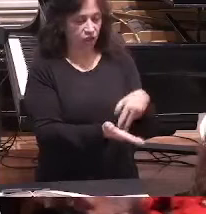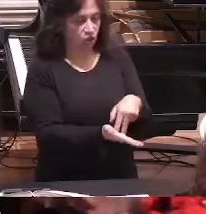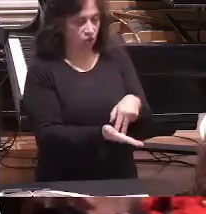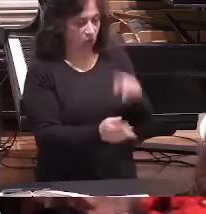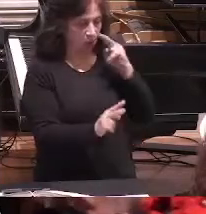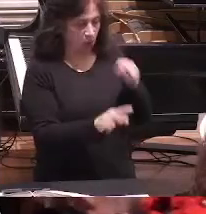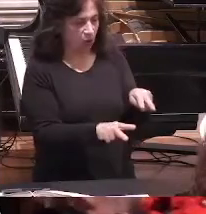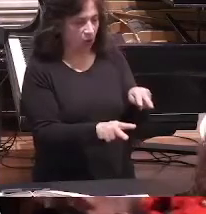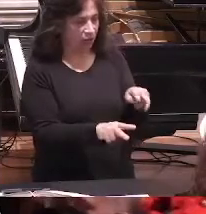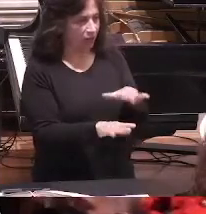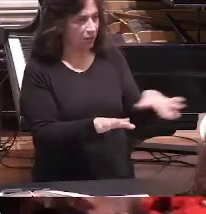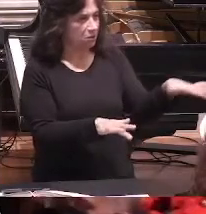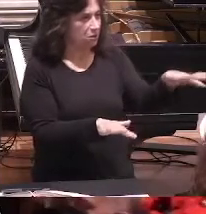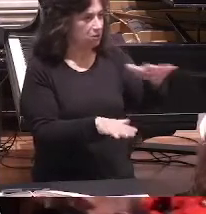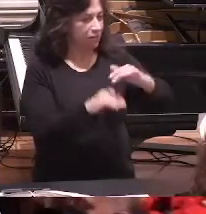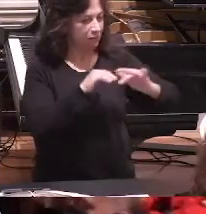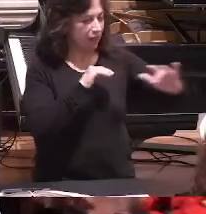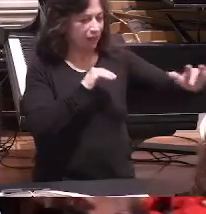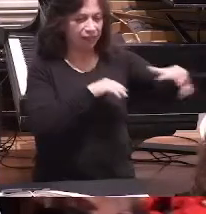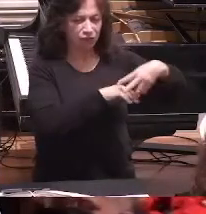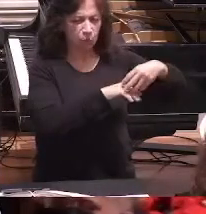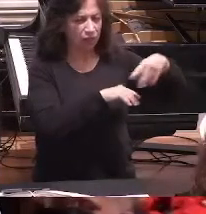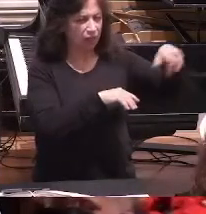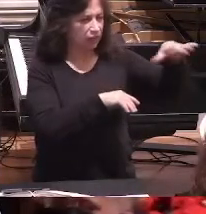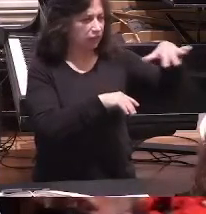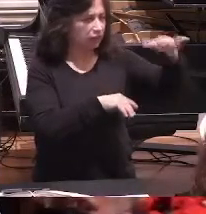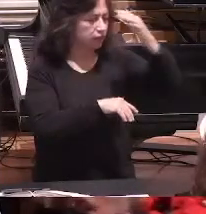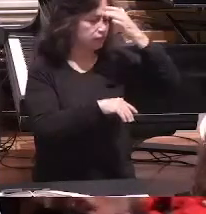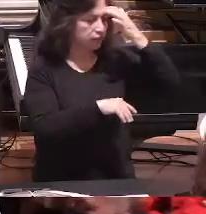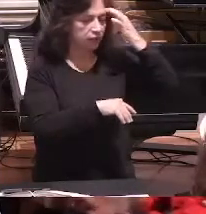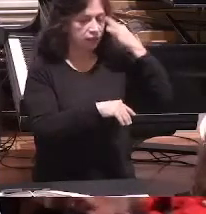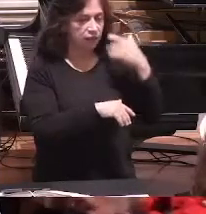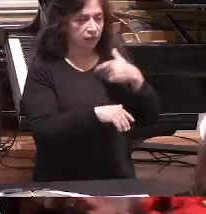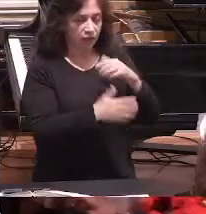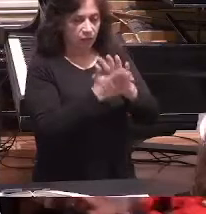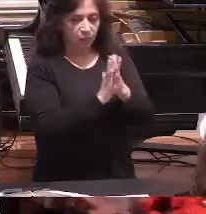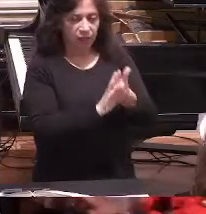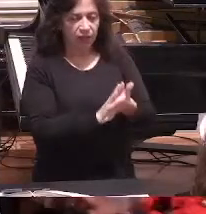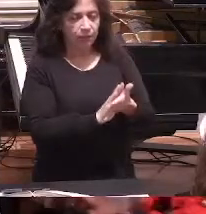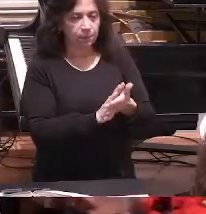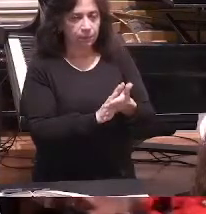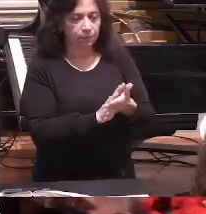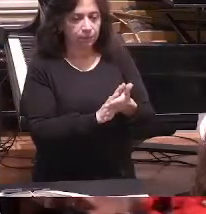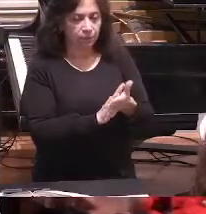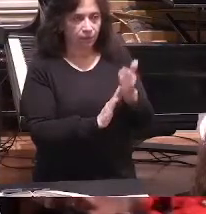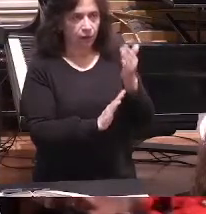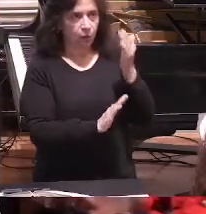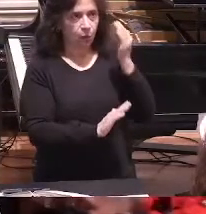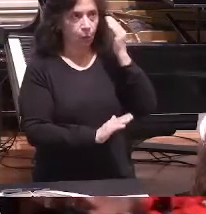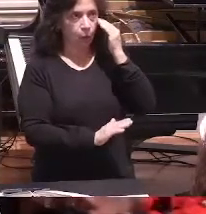as I stood looking out upon the great plains of Sweden, I became incredibly